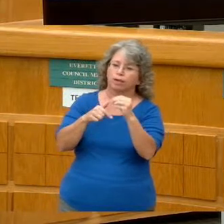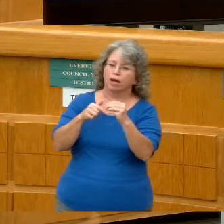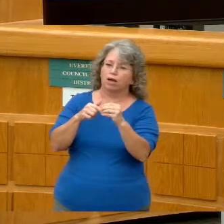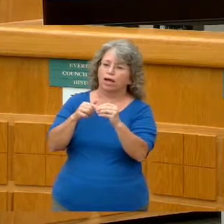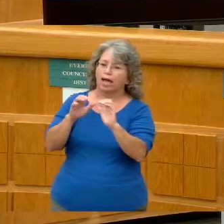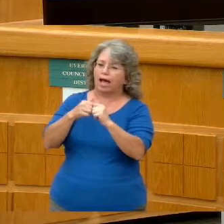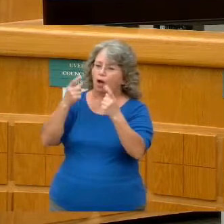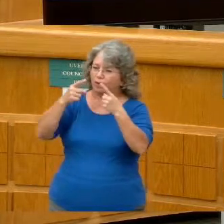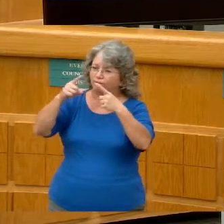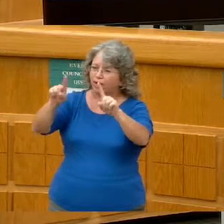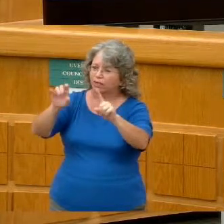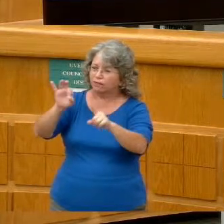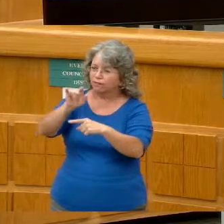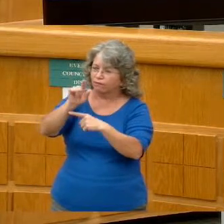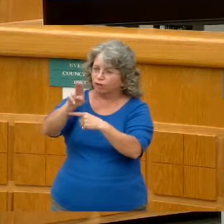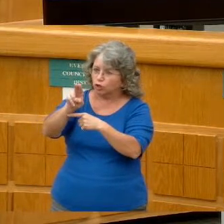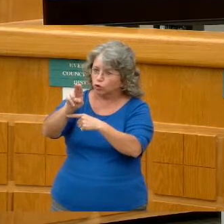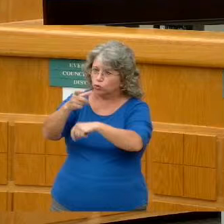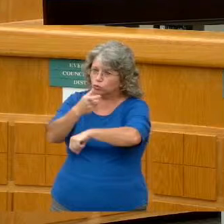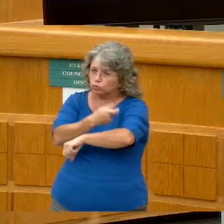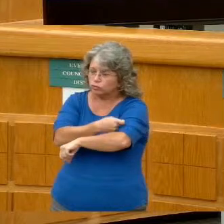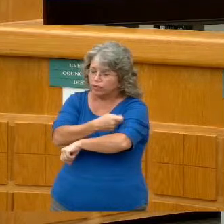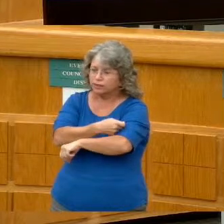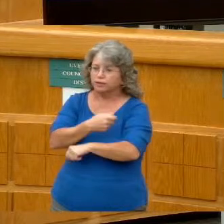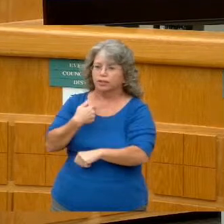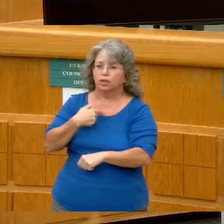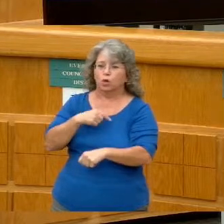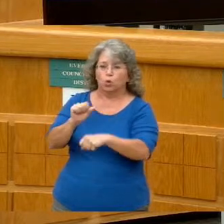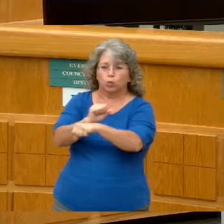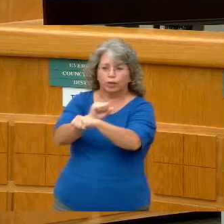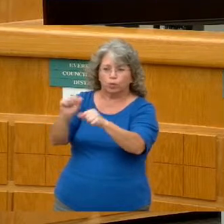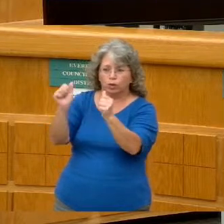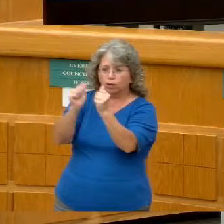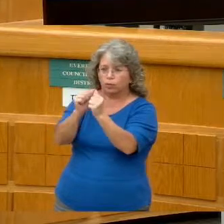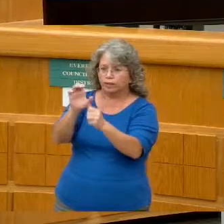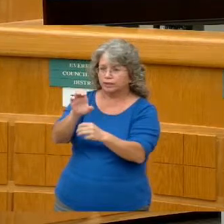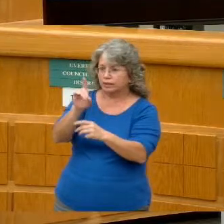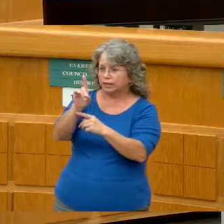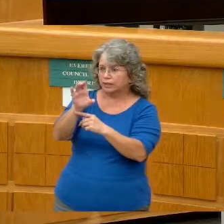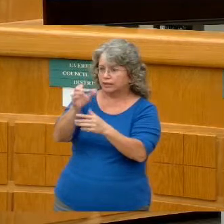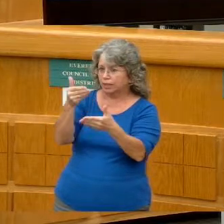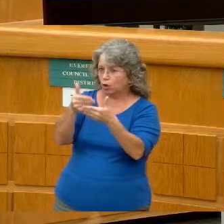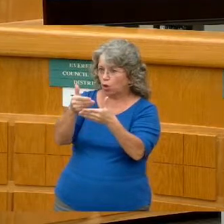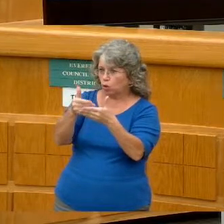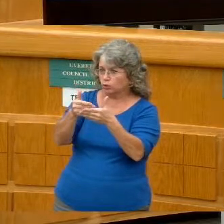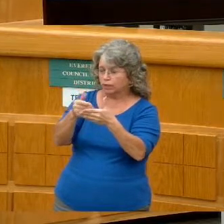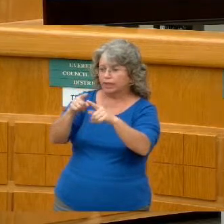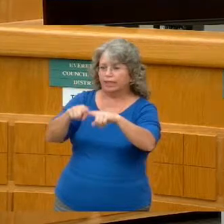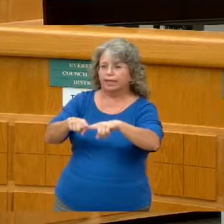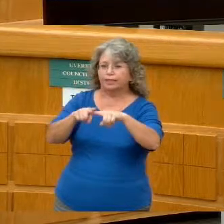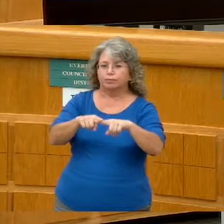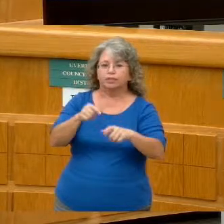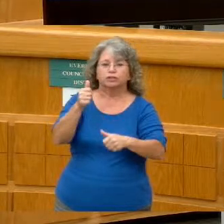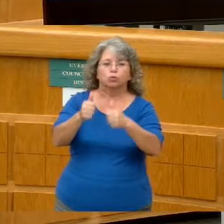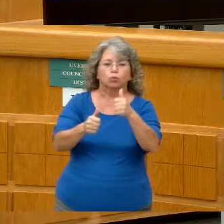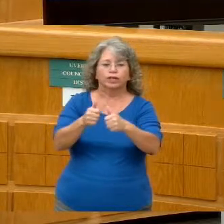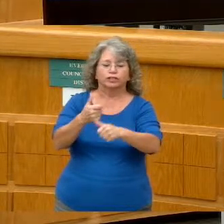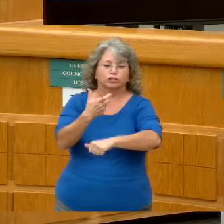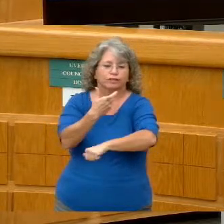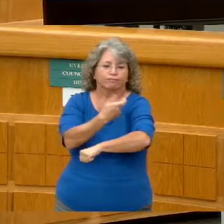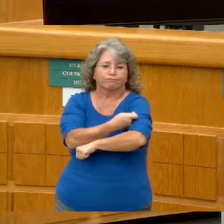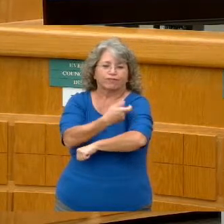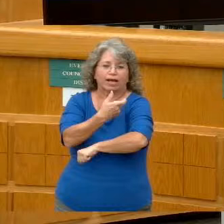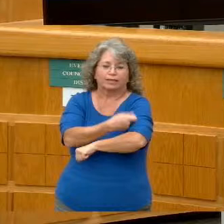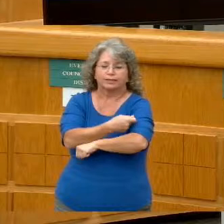the efficacy of the flu vaccine. And that we're working with CDC very closely. It depends on which vaccine